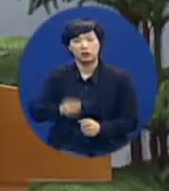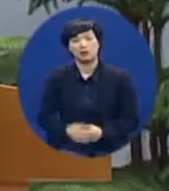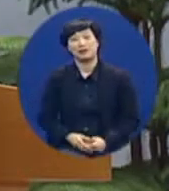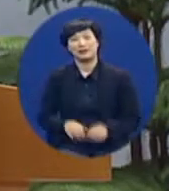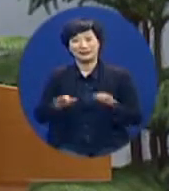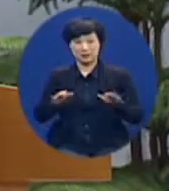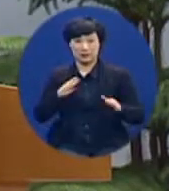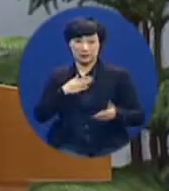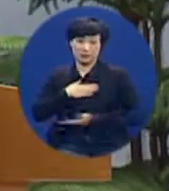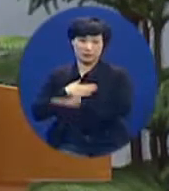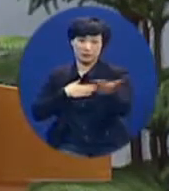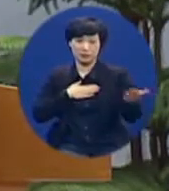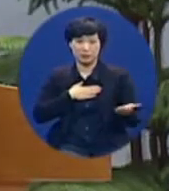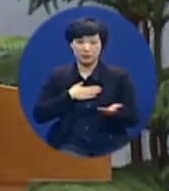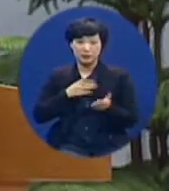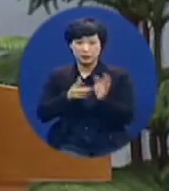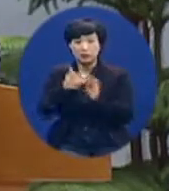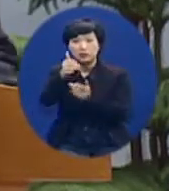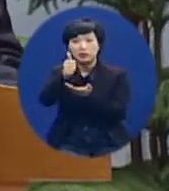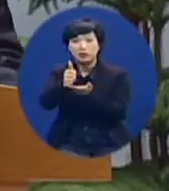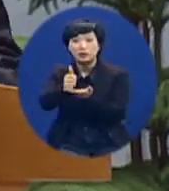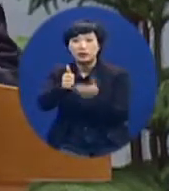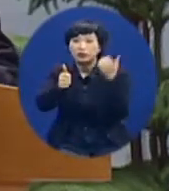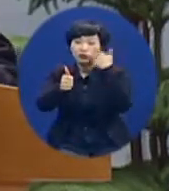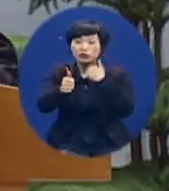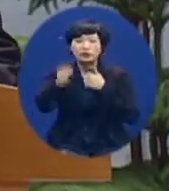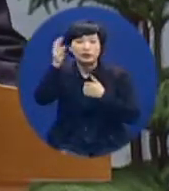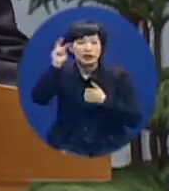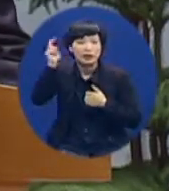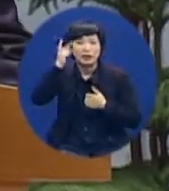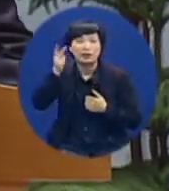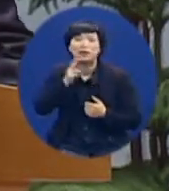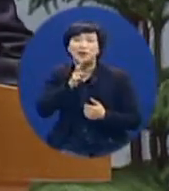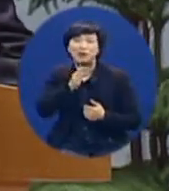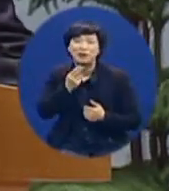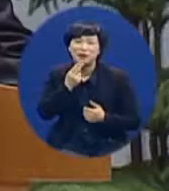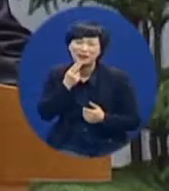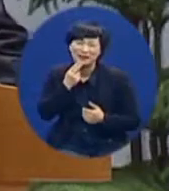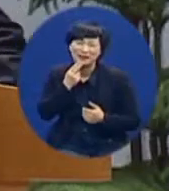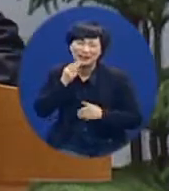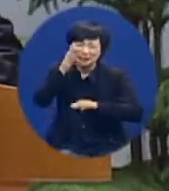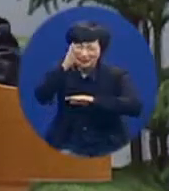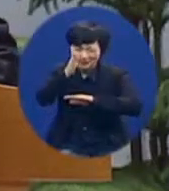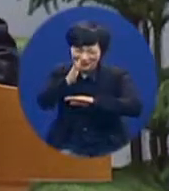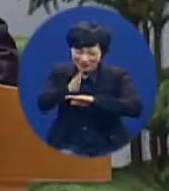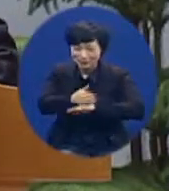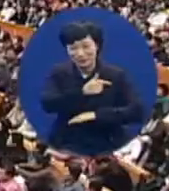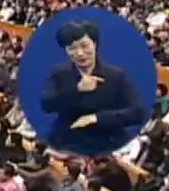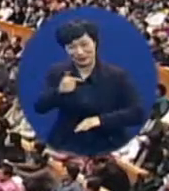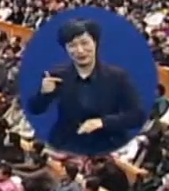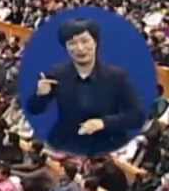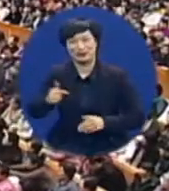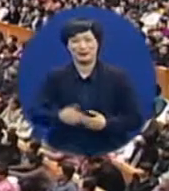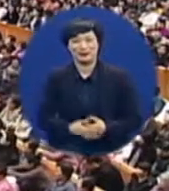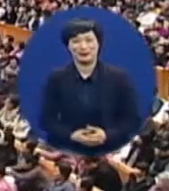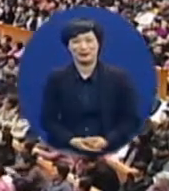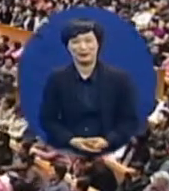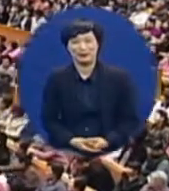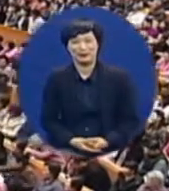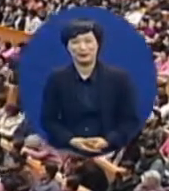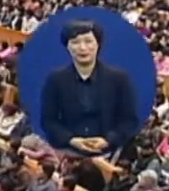I thank to the Lord that you and I don't misunderstand Jesus.